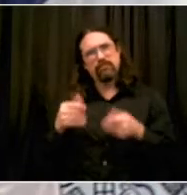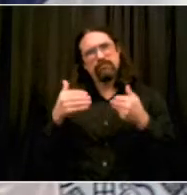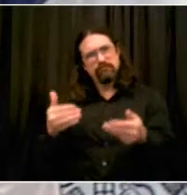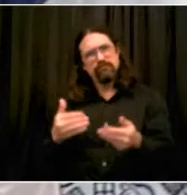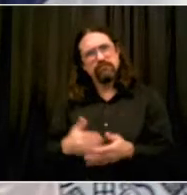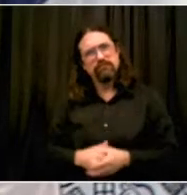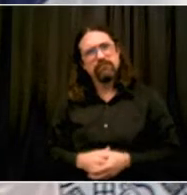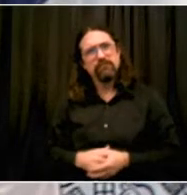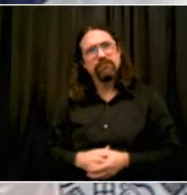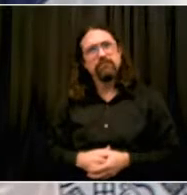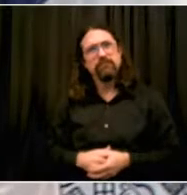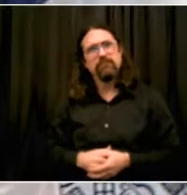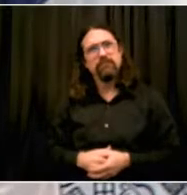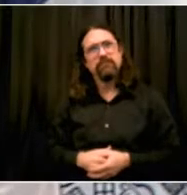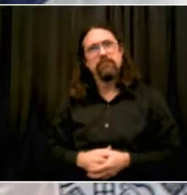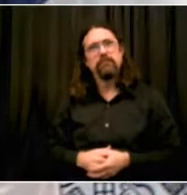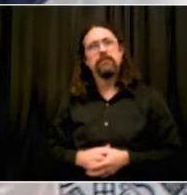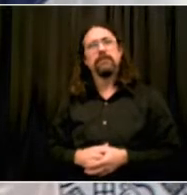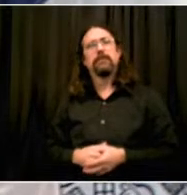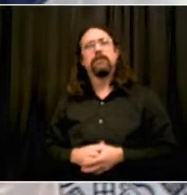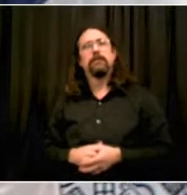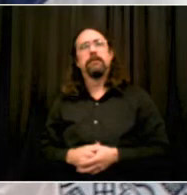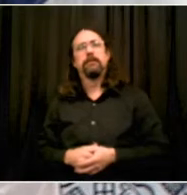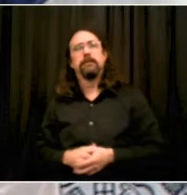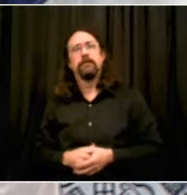for today goes to Jake Offenhartz from Gothamist.